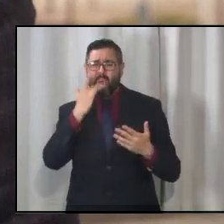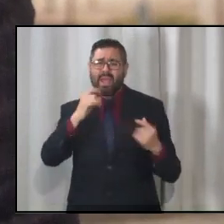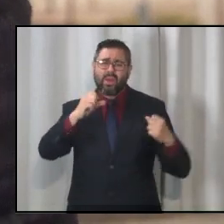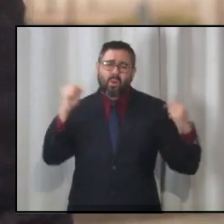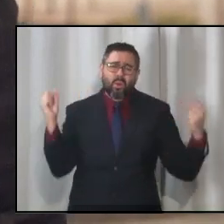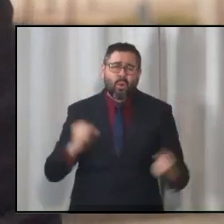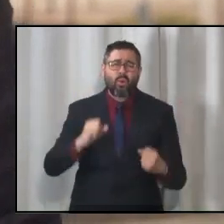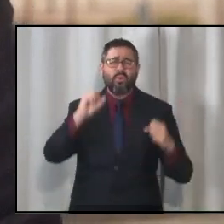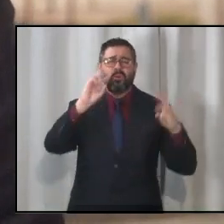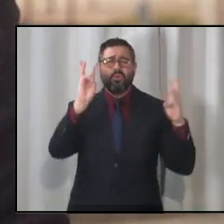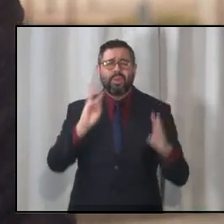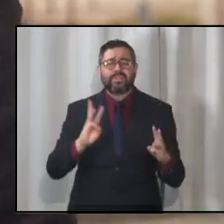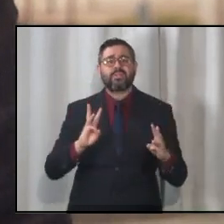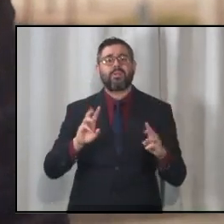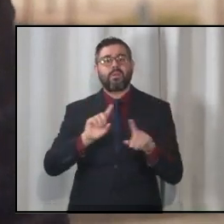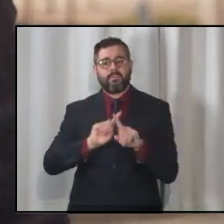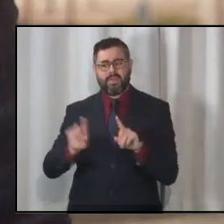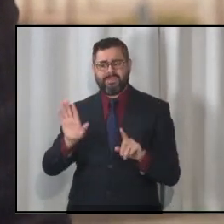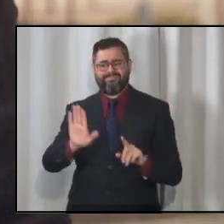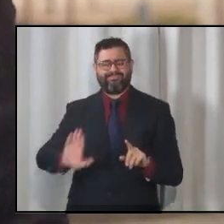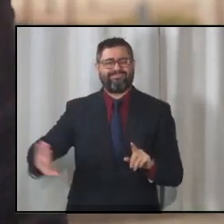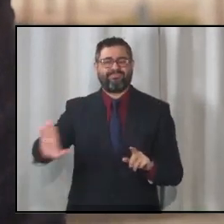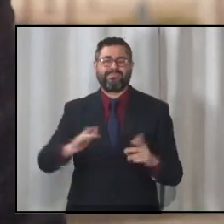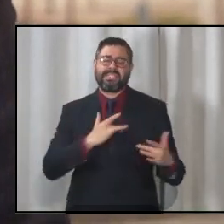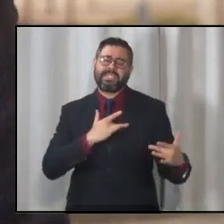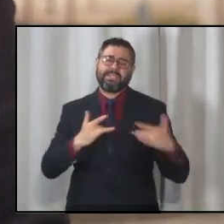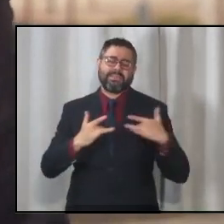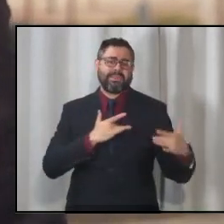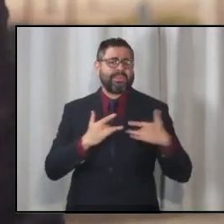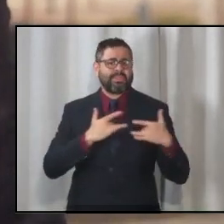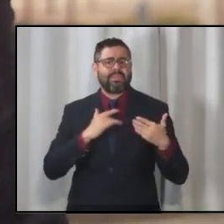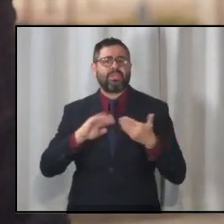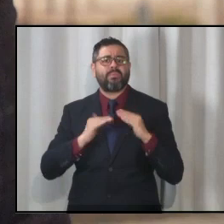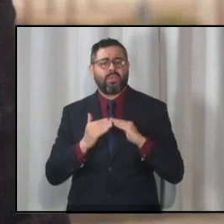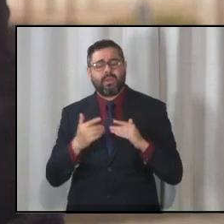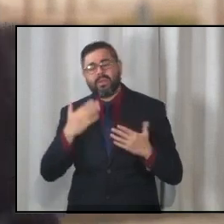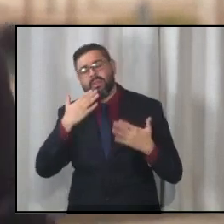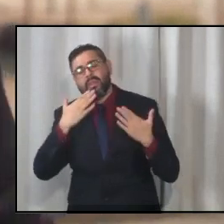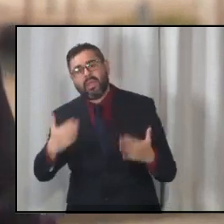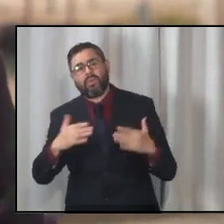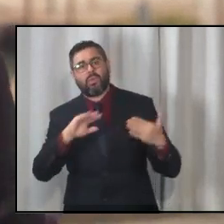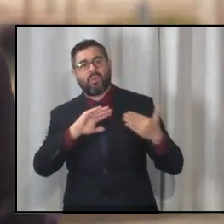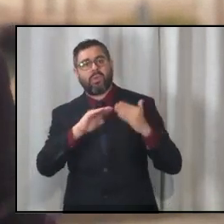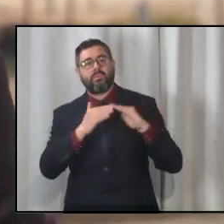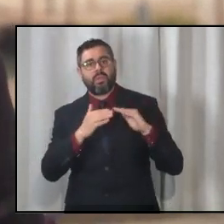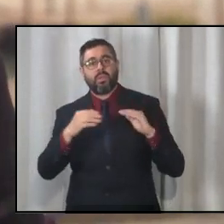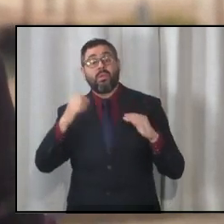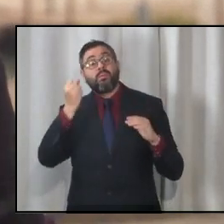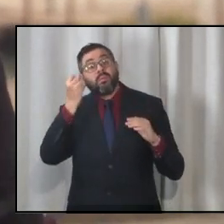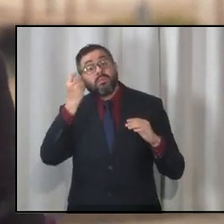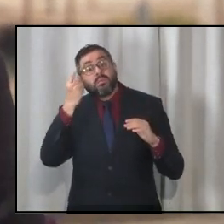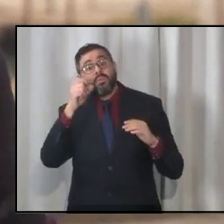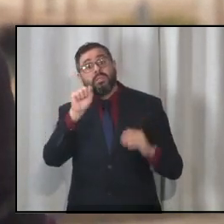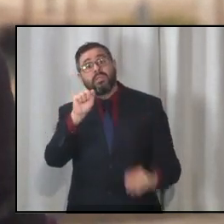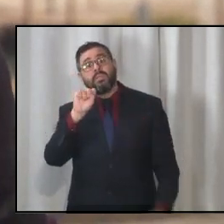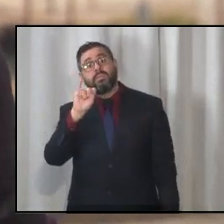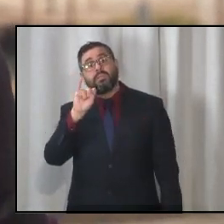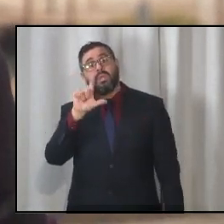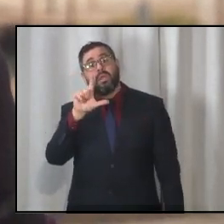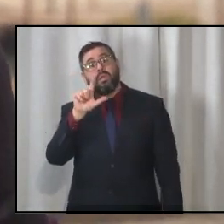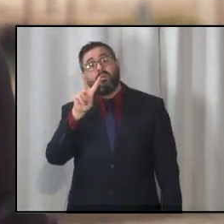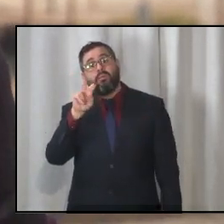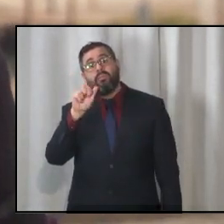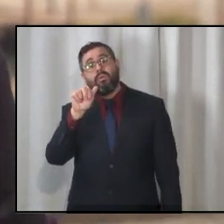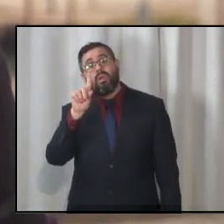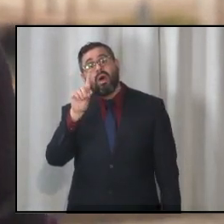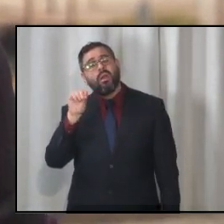times. We've heard concerns from the community, and we thank them for their feedback. We know that Silverado Park isn't going to be the best solution for a